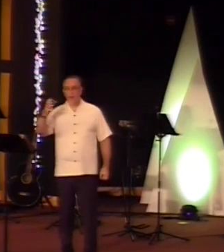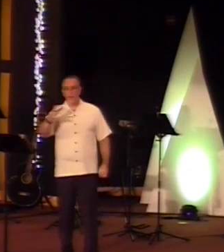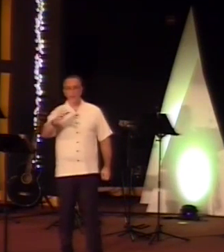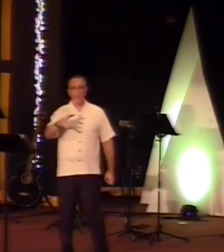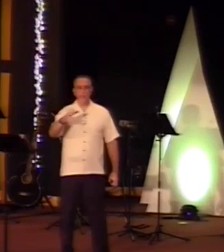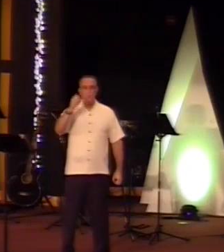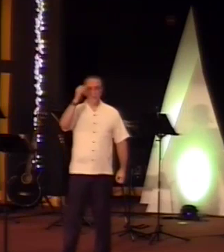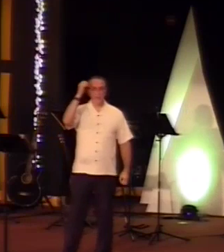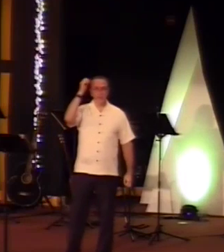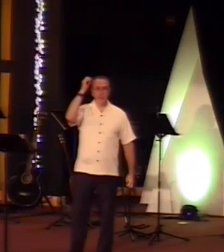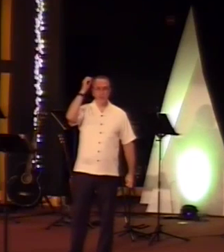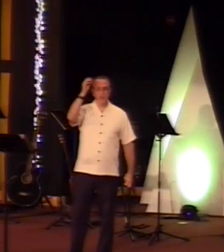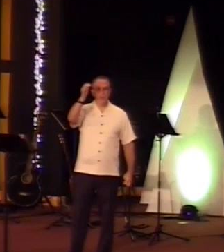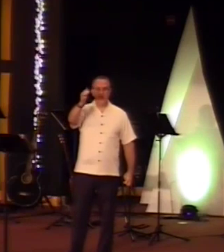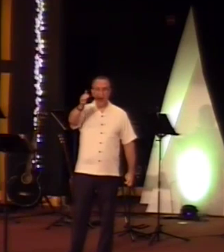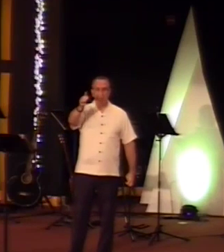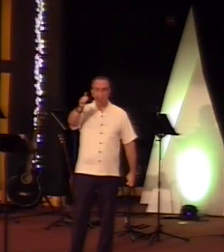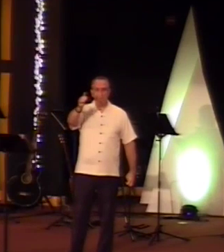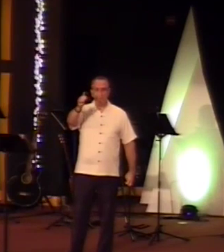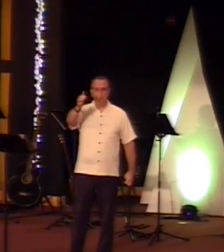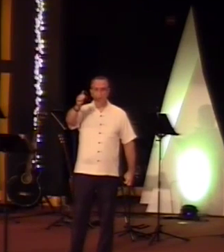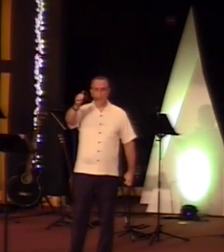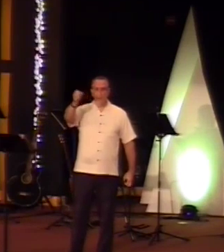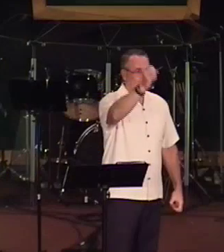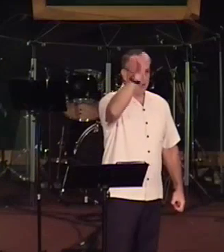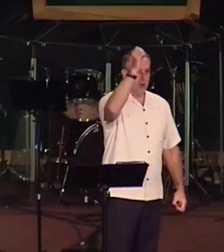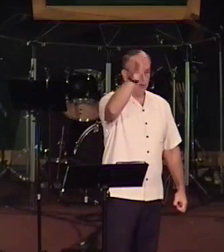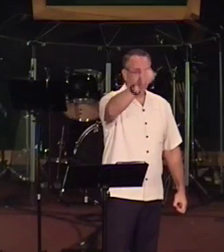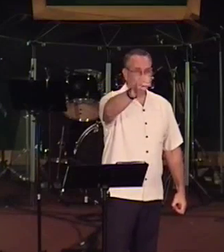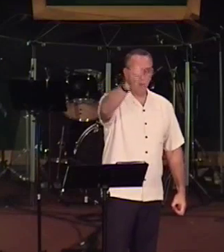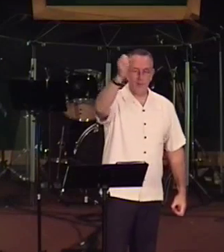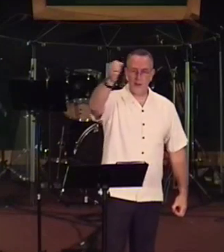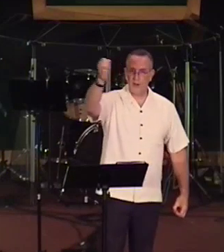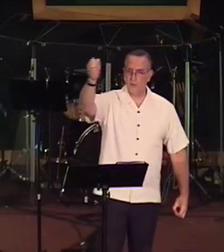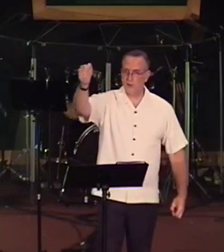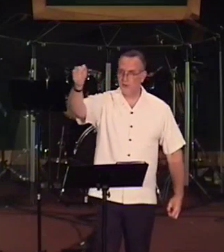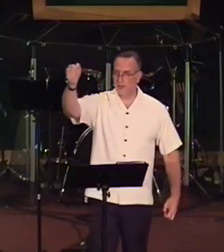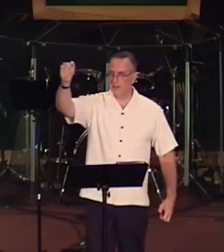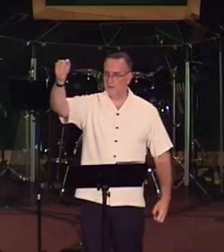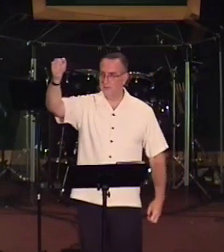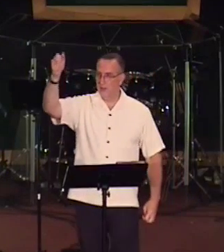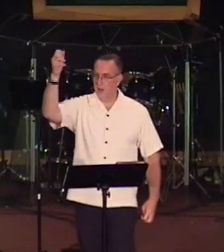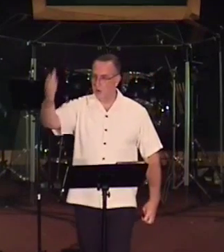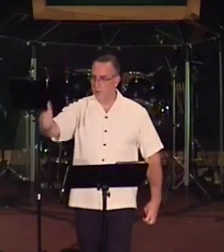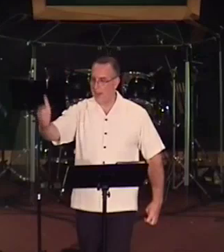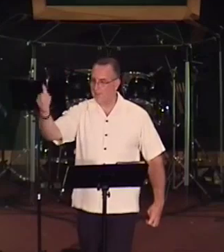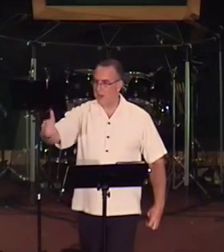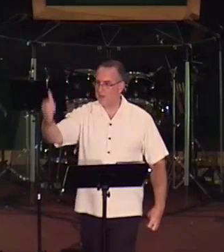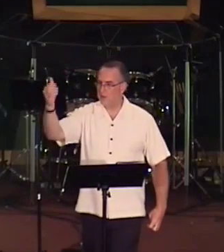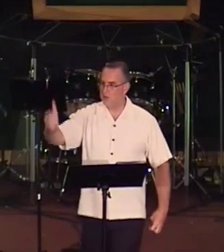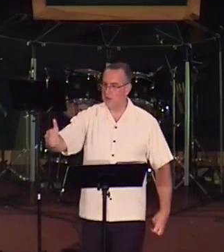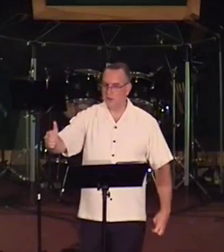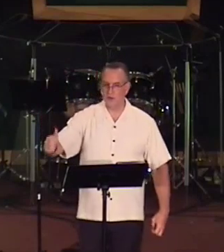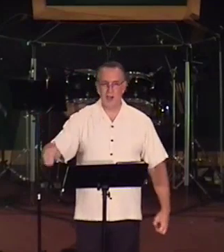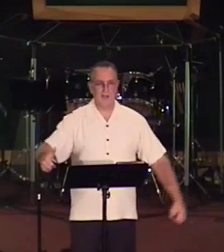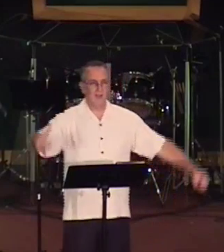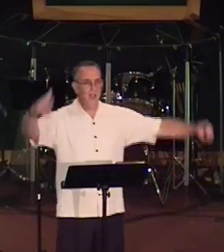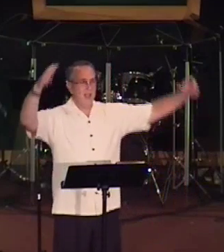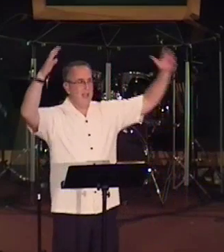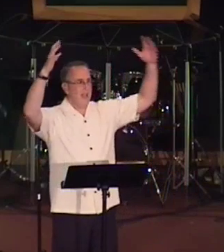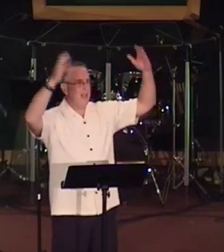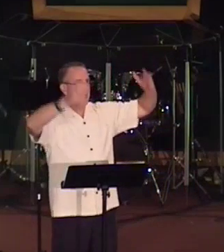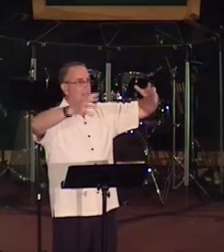And God has the ability, when he sees your faith and he knows that you have repented of your sins and you are baptized into Jesus